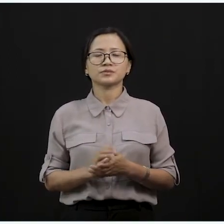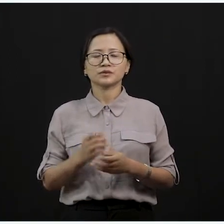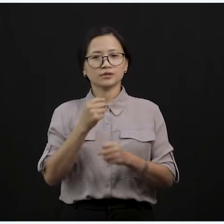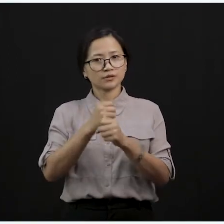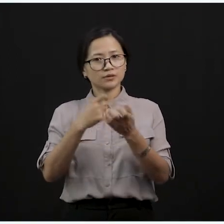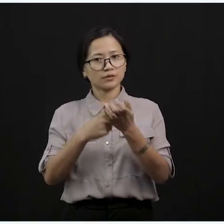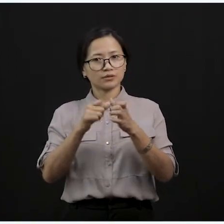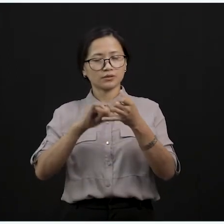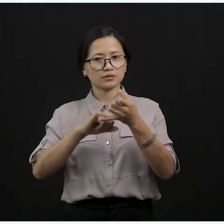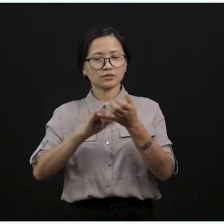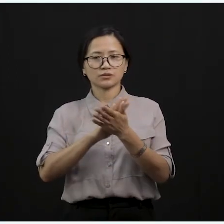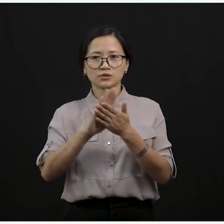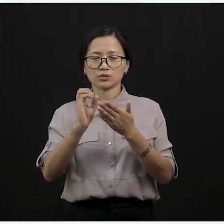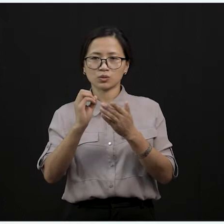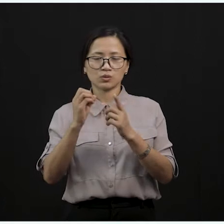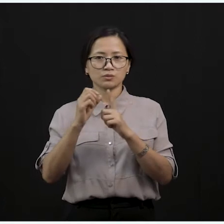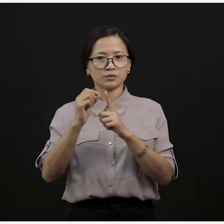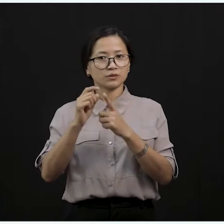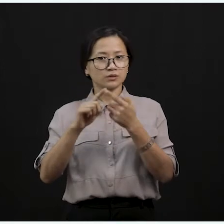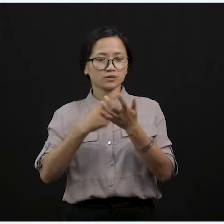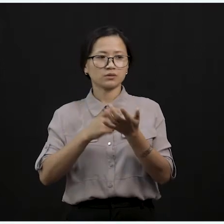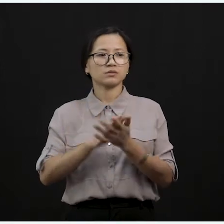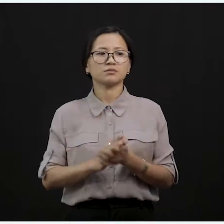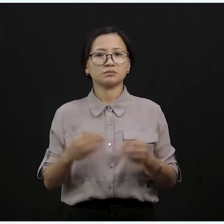this grasshopper and